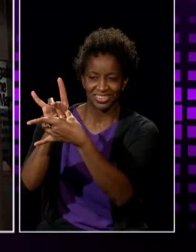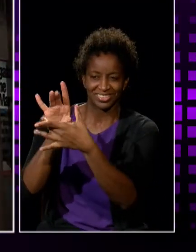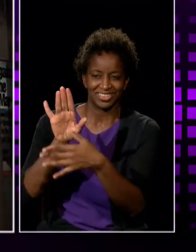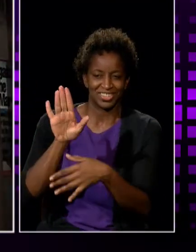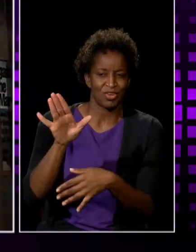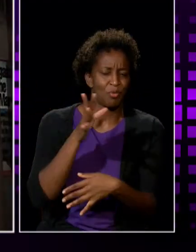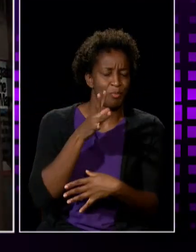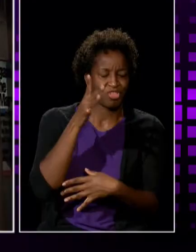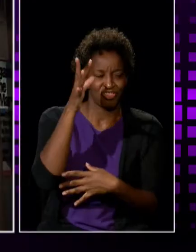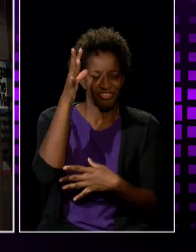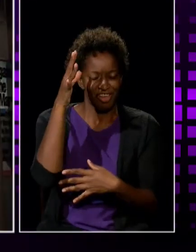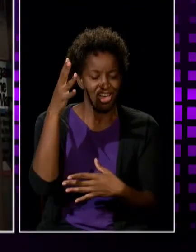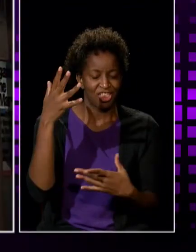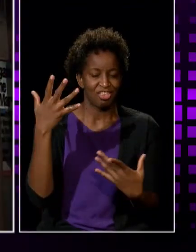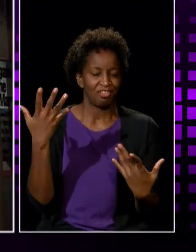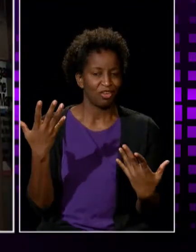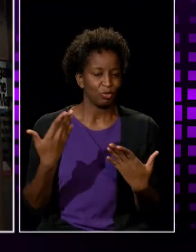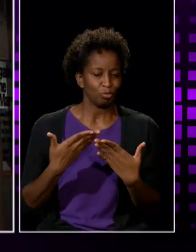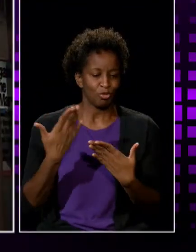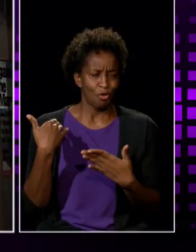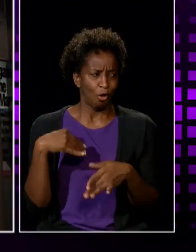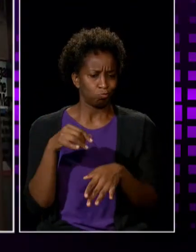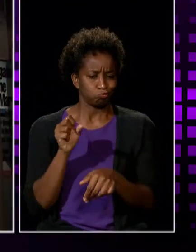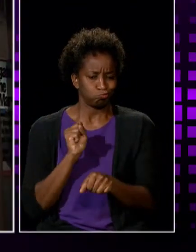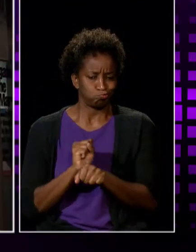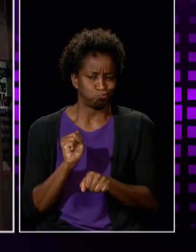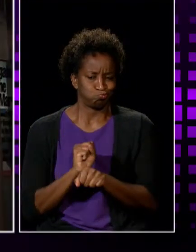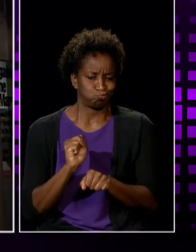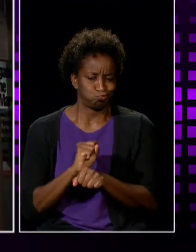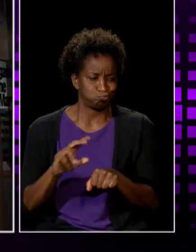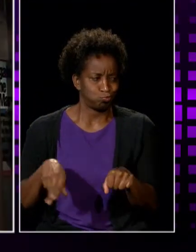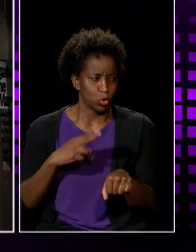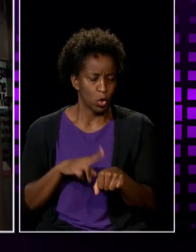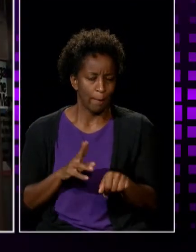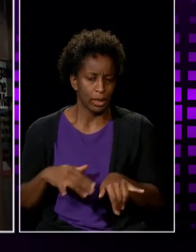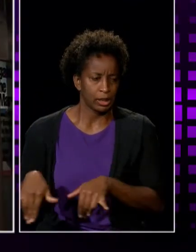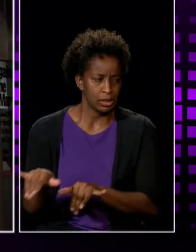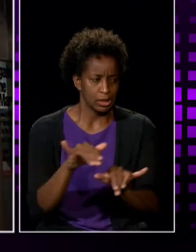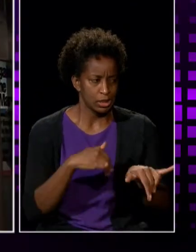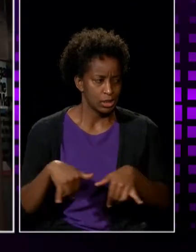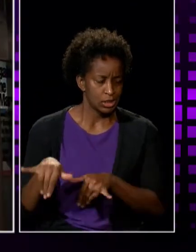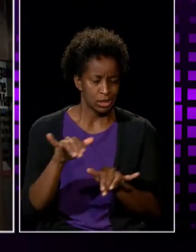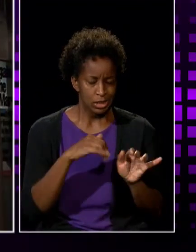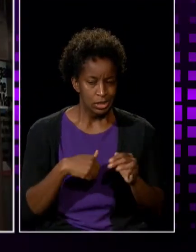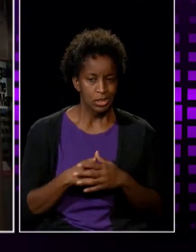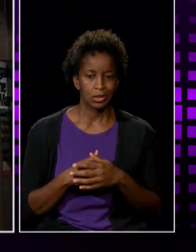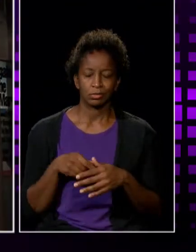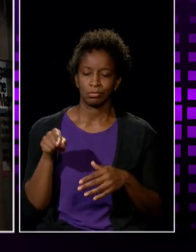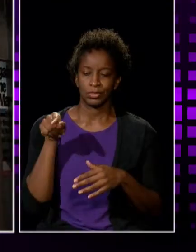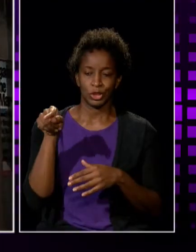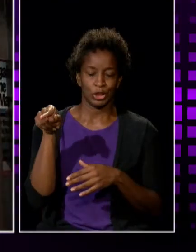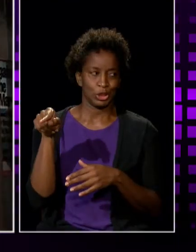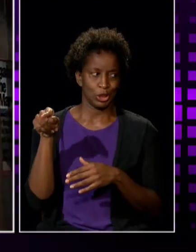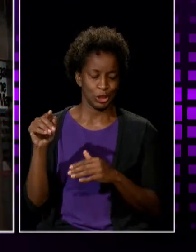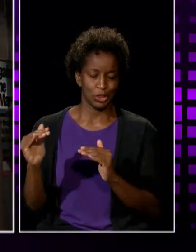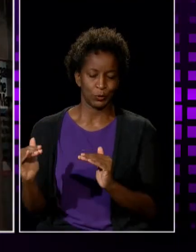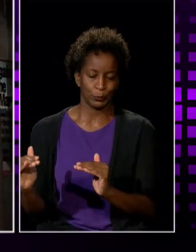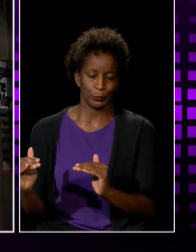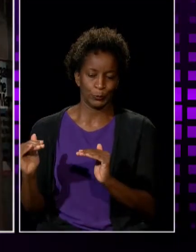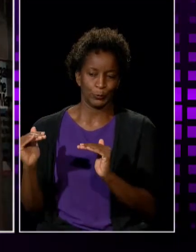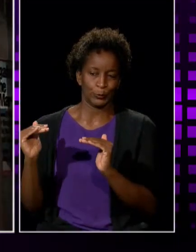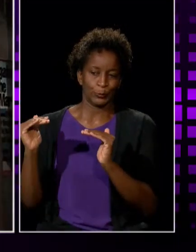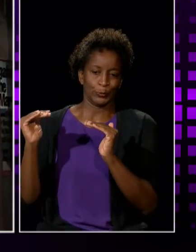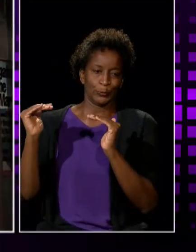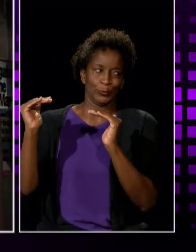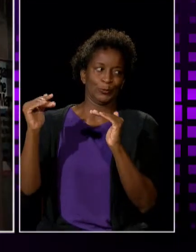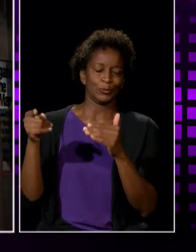Philip, who has risen continuously, a life of first certainly, in her legal career, and